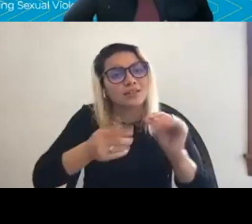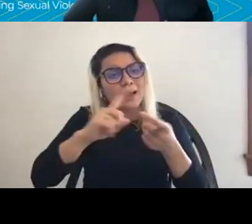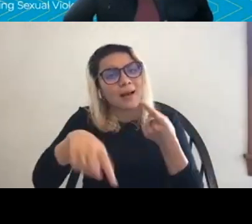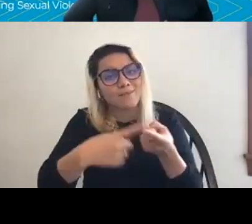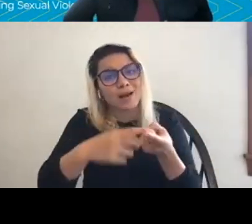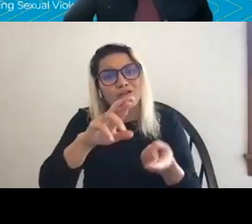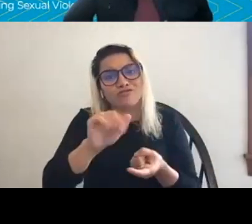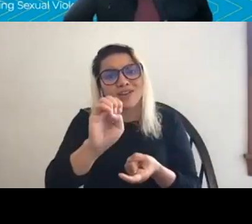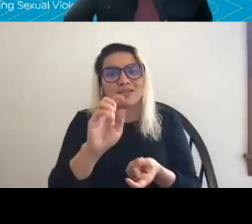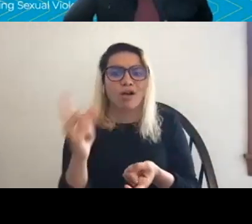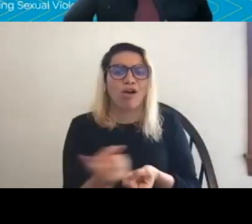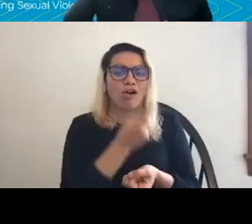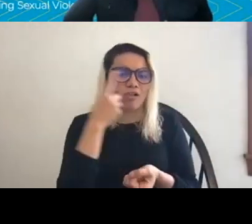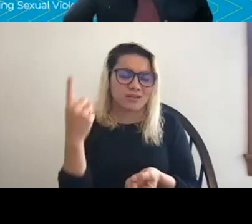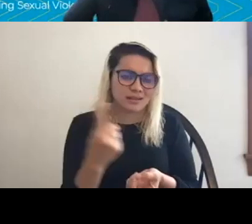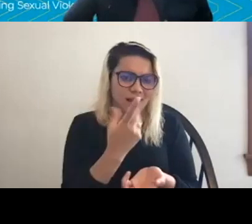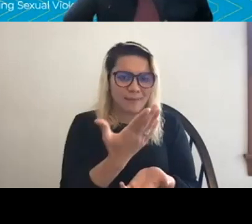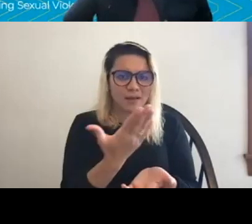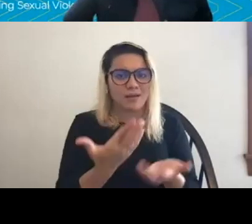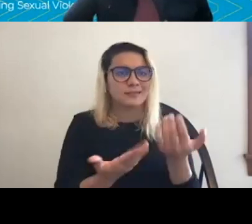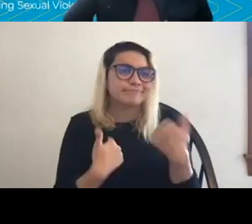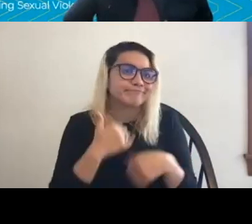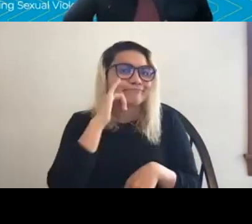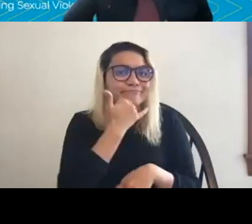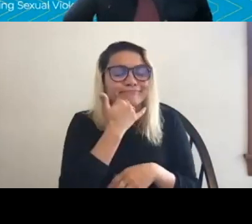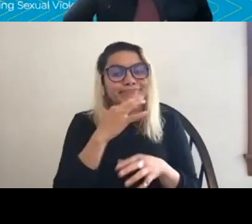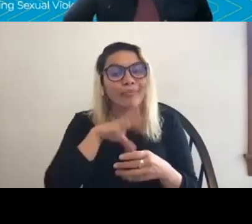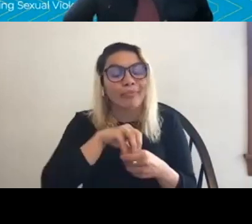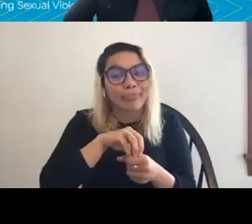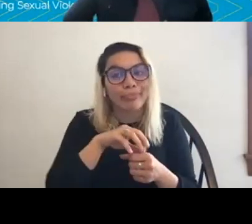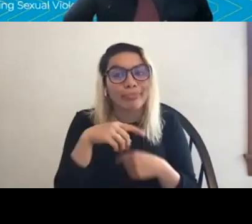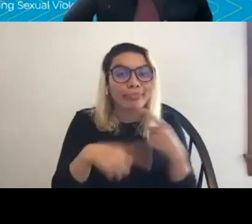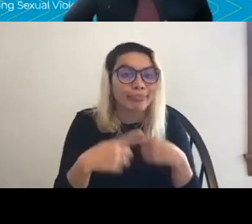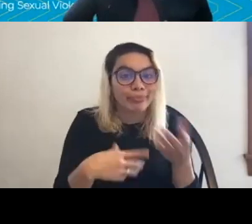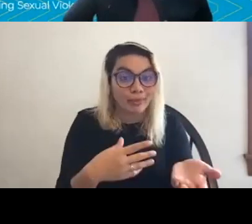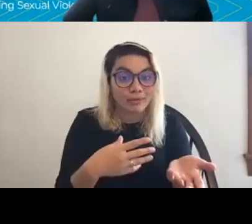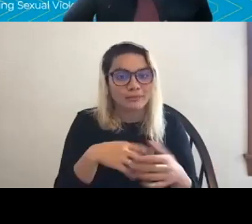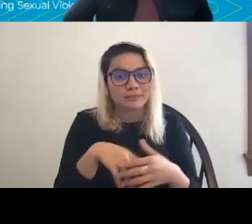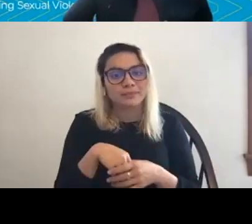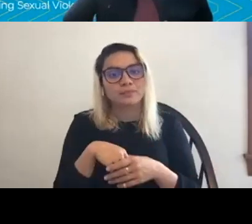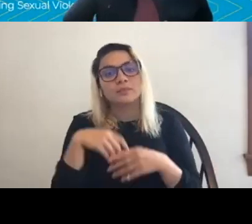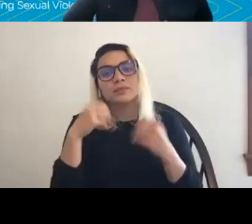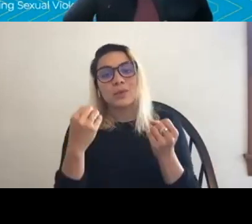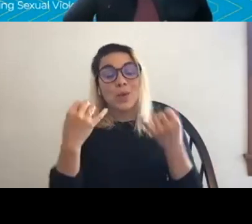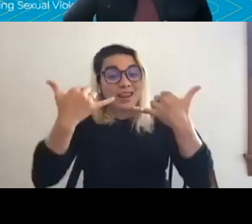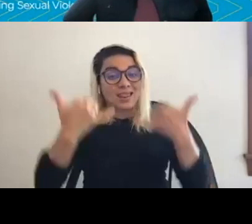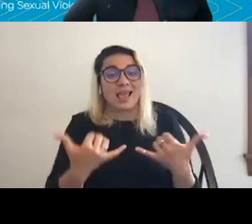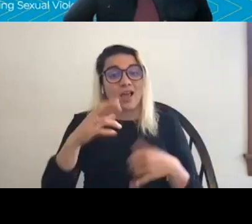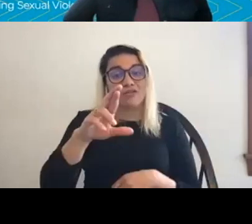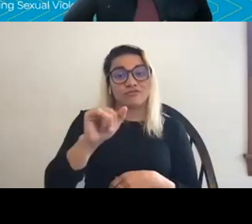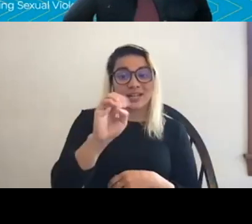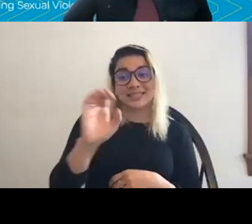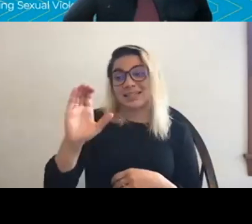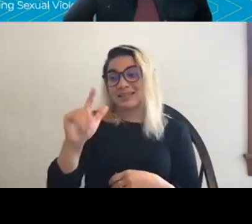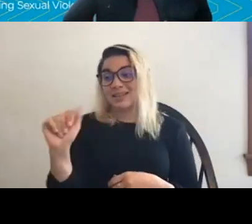leaning in with our values, we get to declare the terms, create the conditions that work for us.